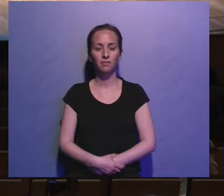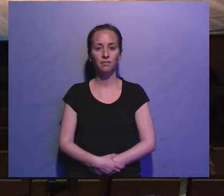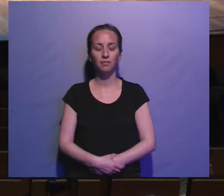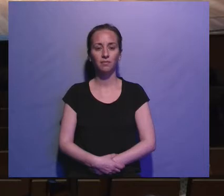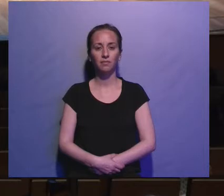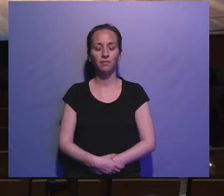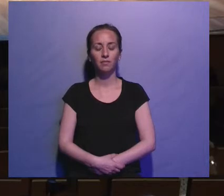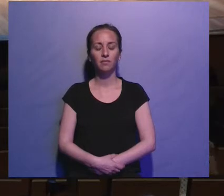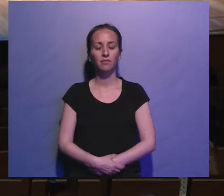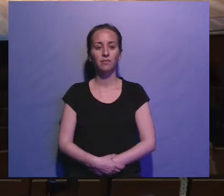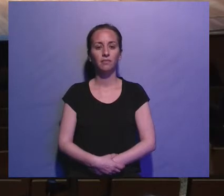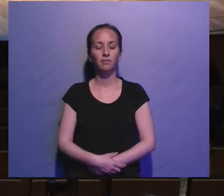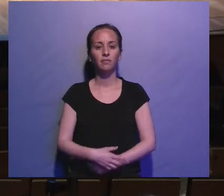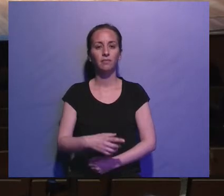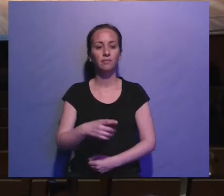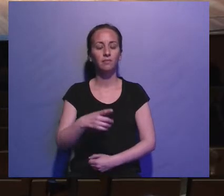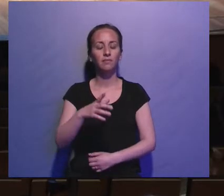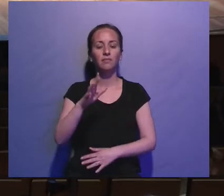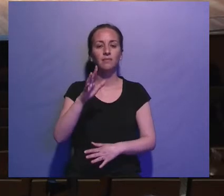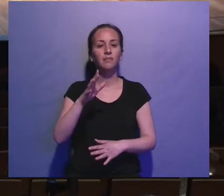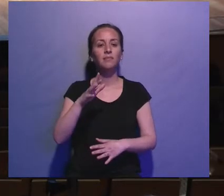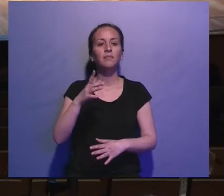Ah, bien, bien. Ay, qué cordobesa que soy.